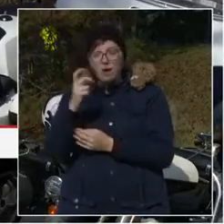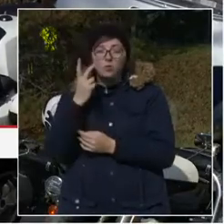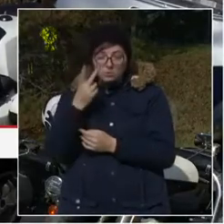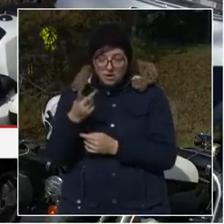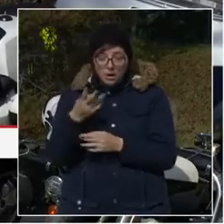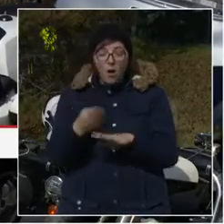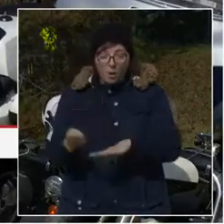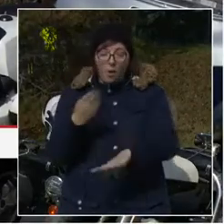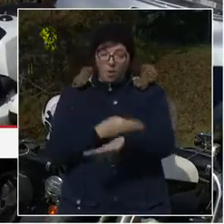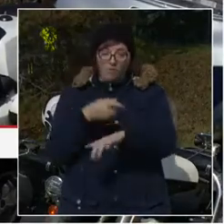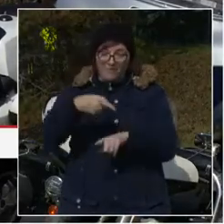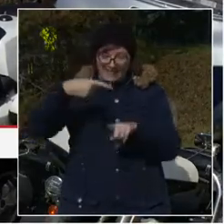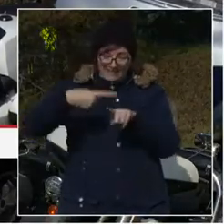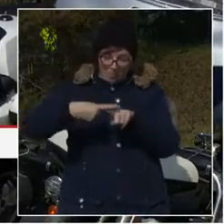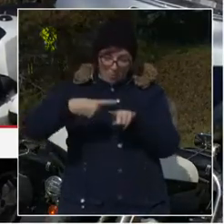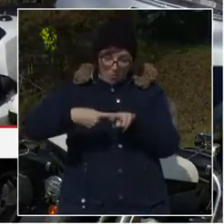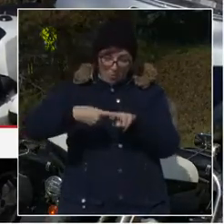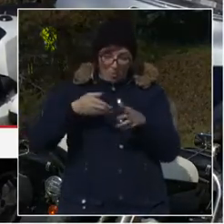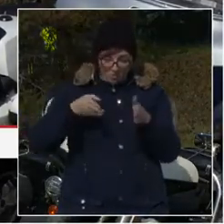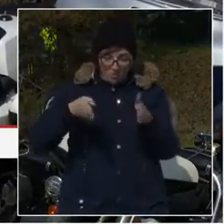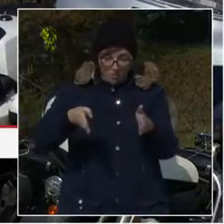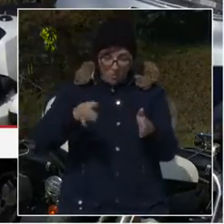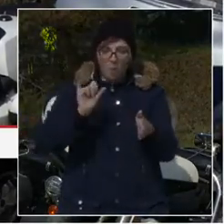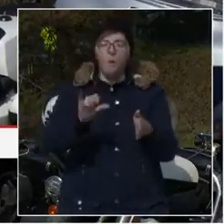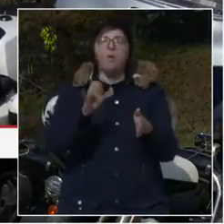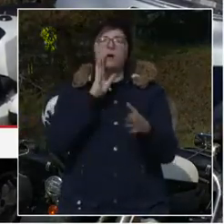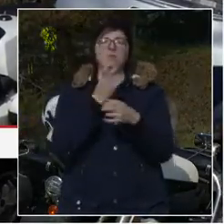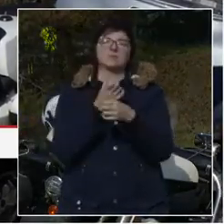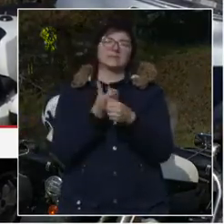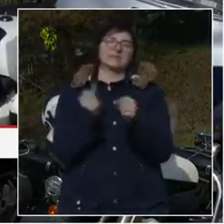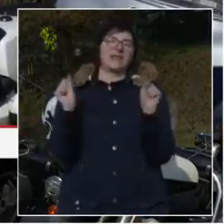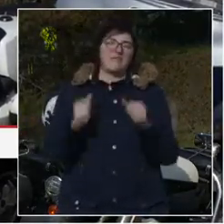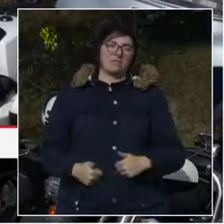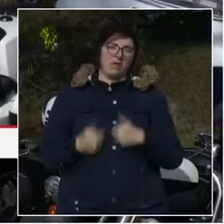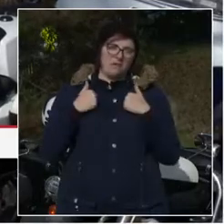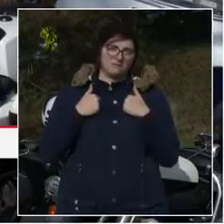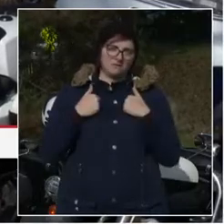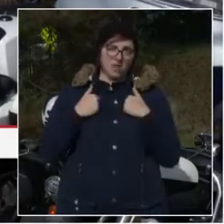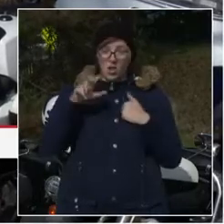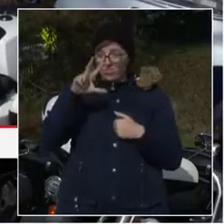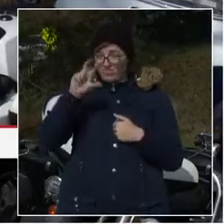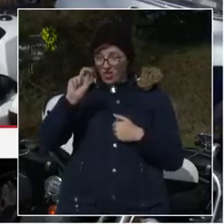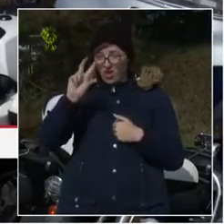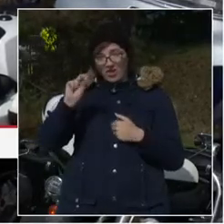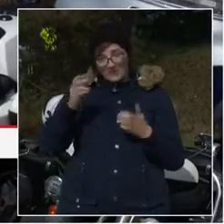save lives. And so we will expedite the redesign of 30